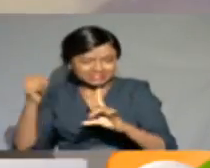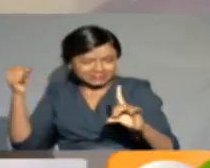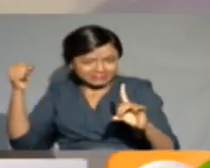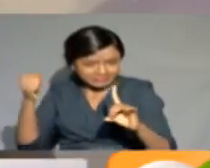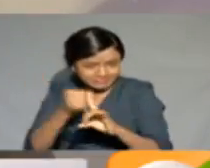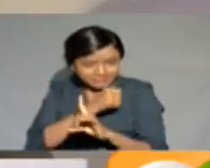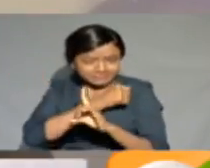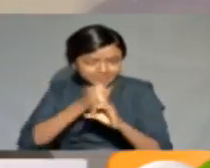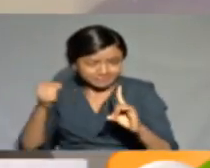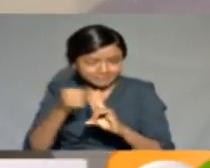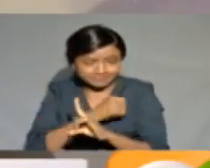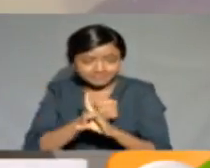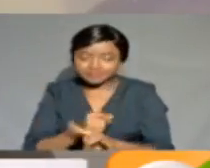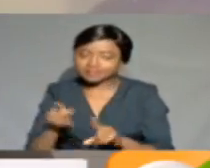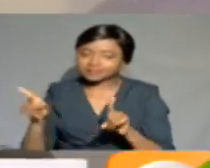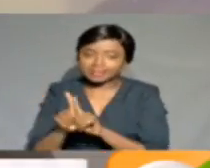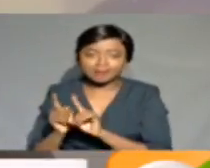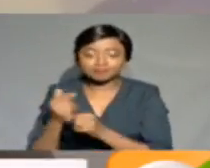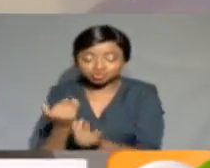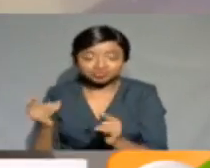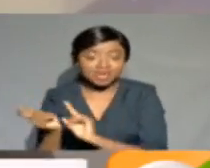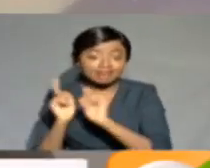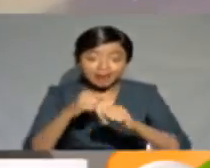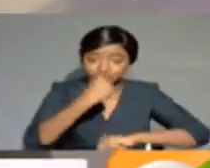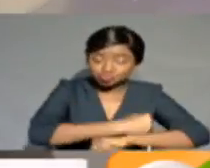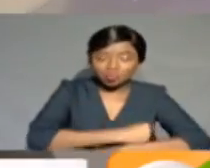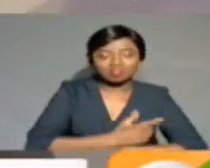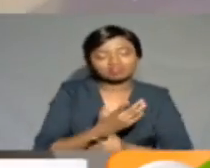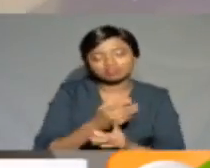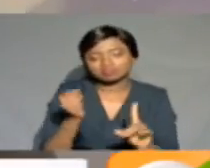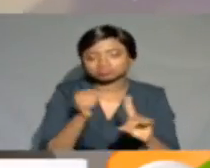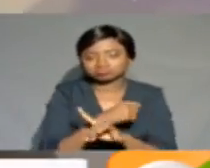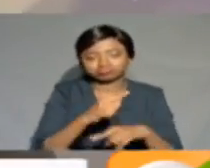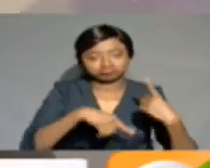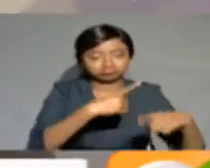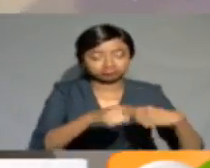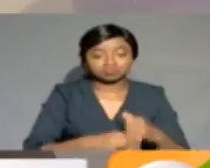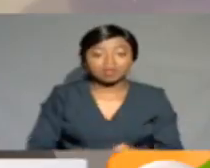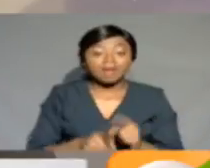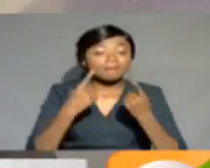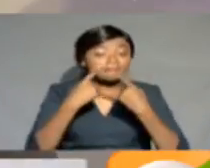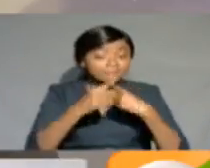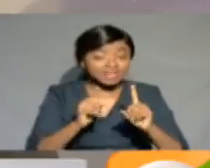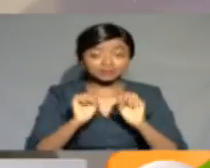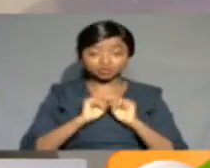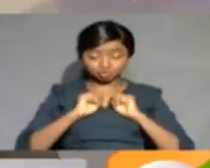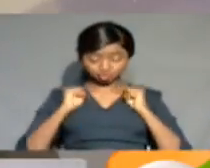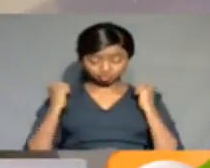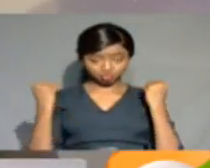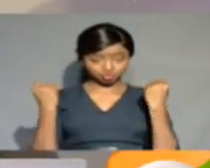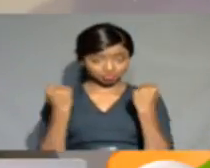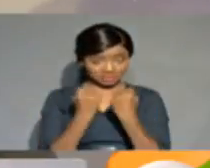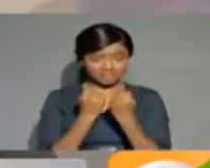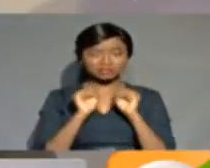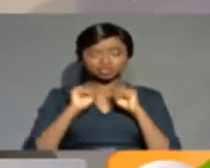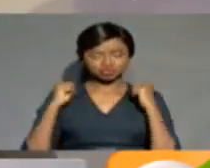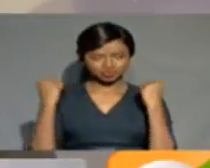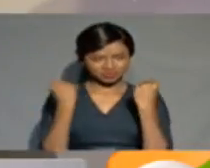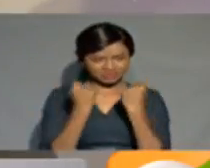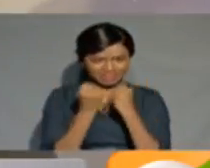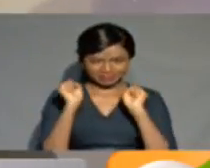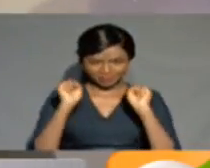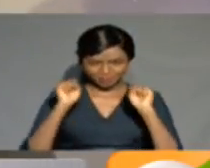However, if society, both parents, the teachers, and the entire society, if we were able to